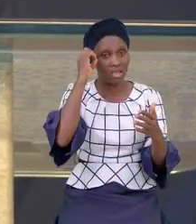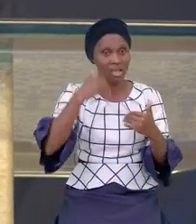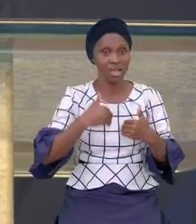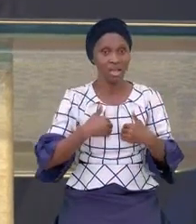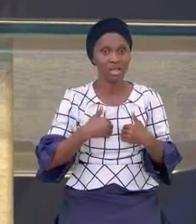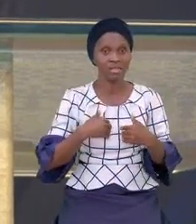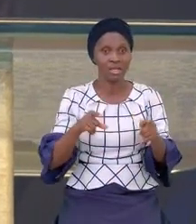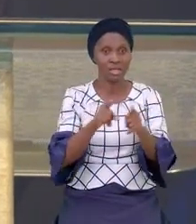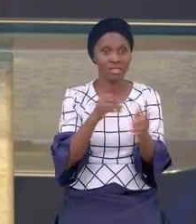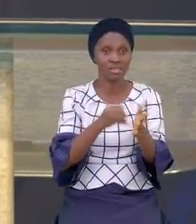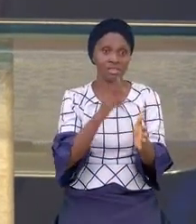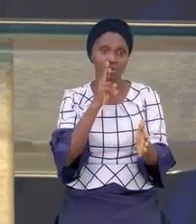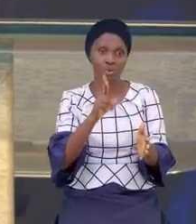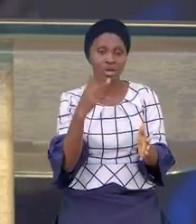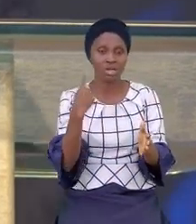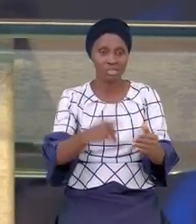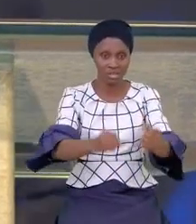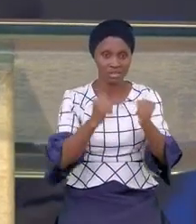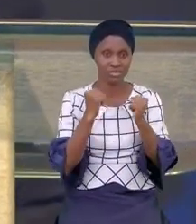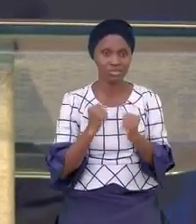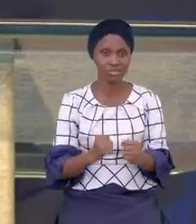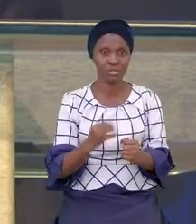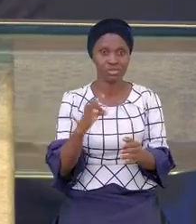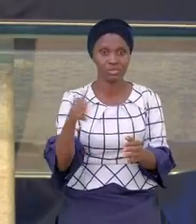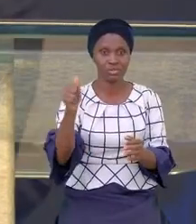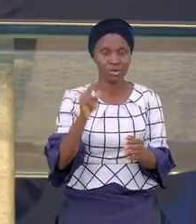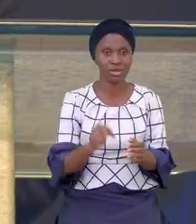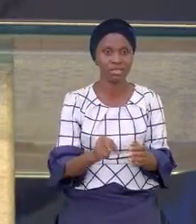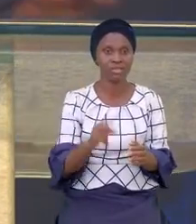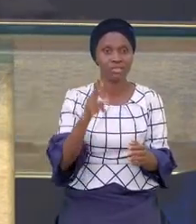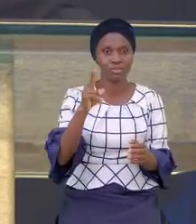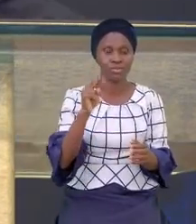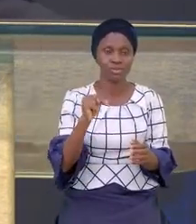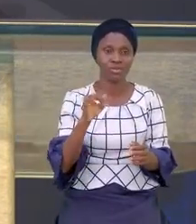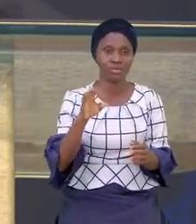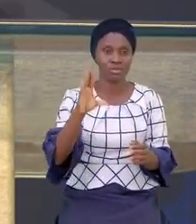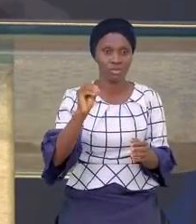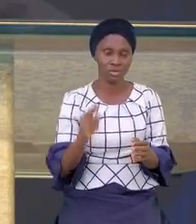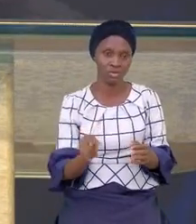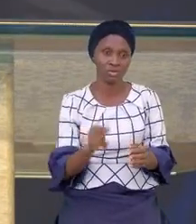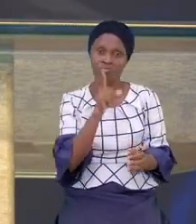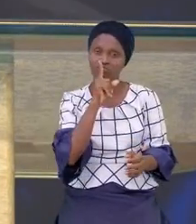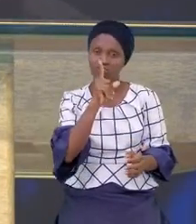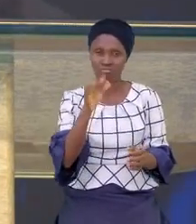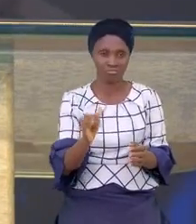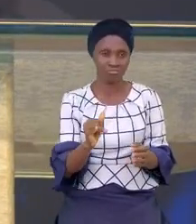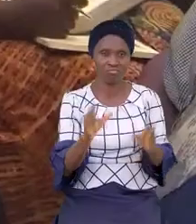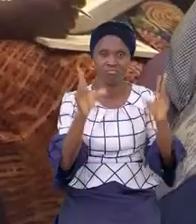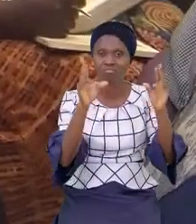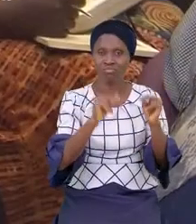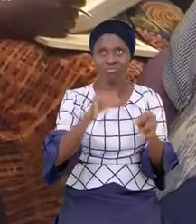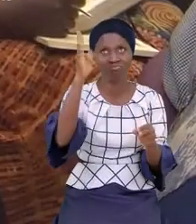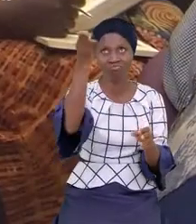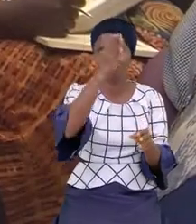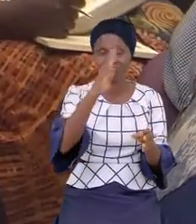strength of an unicorn. Surely there is no enchantment against